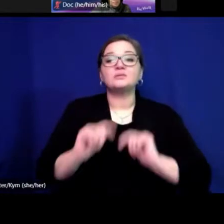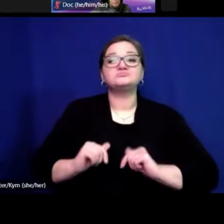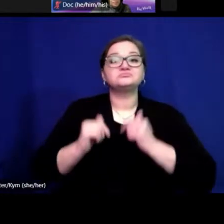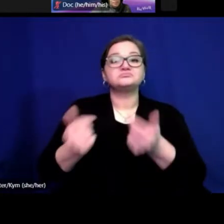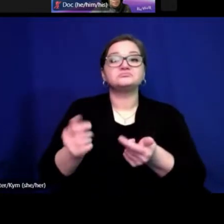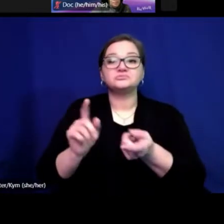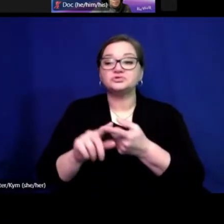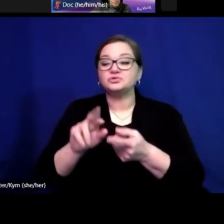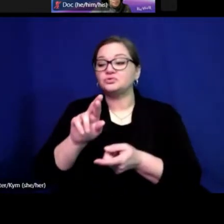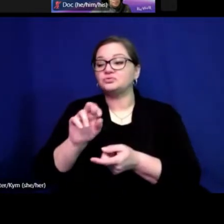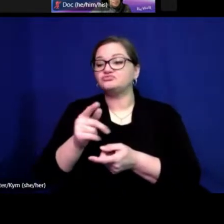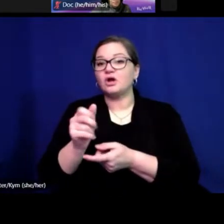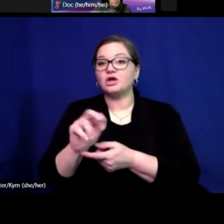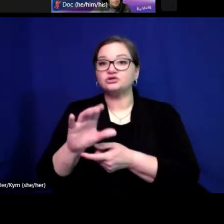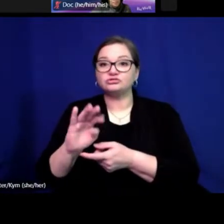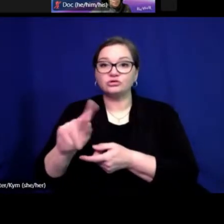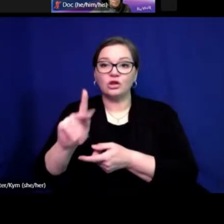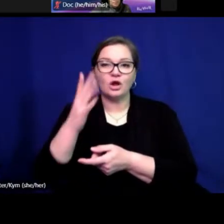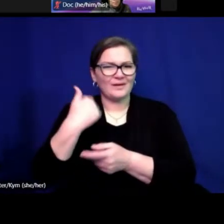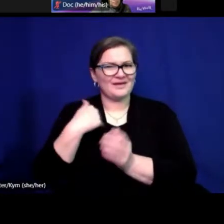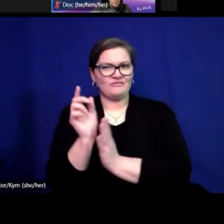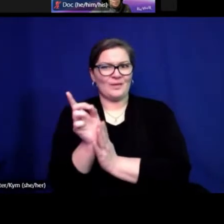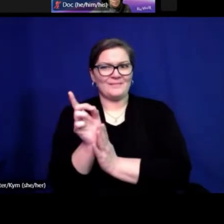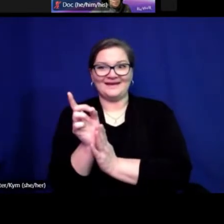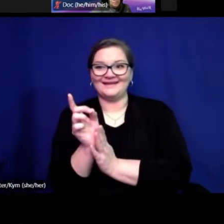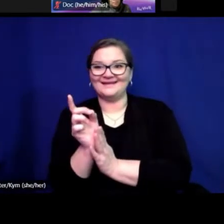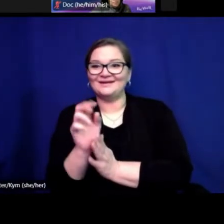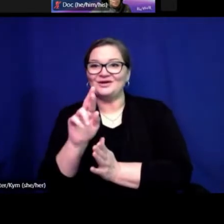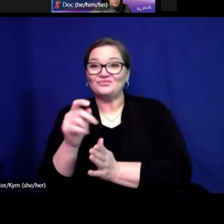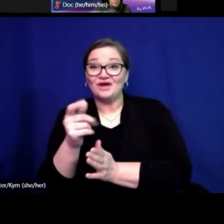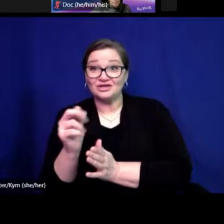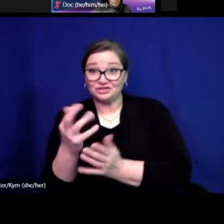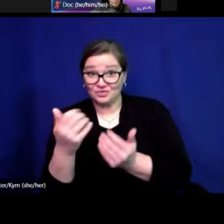Roger Clark because we have 1 minute. Roger, do